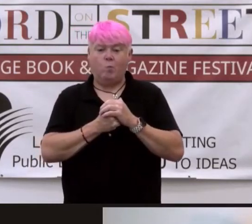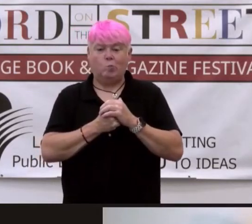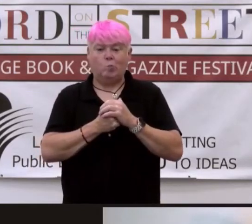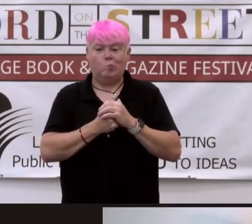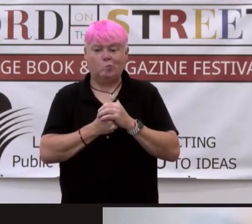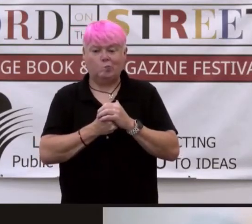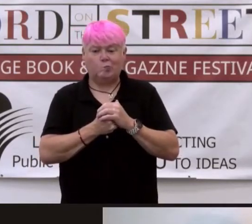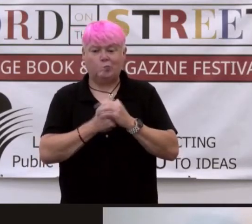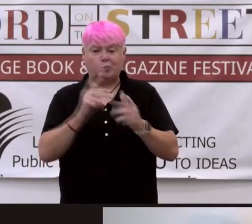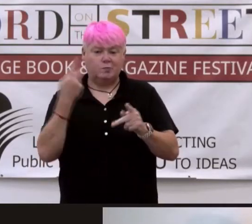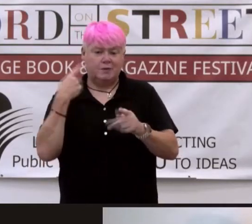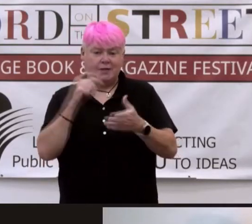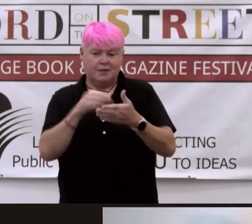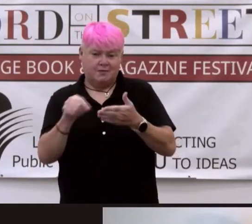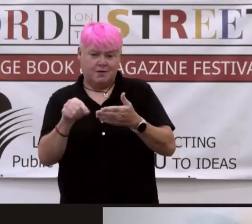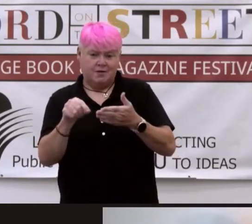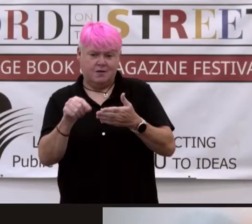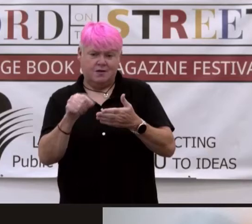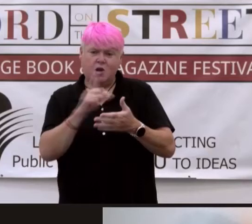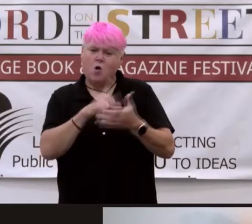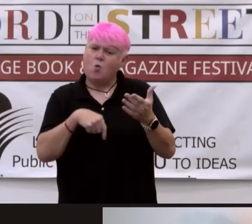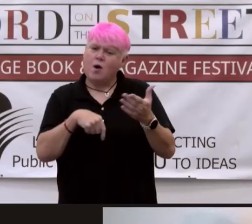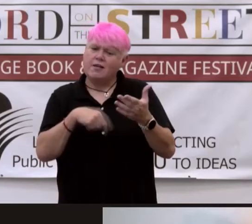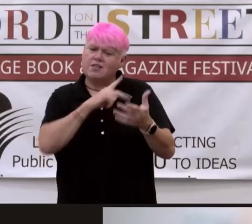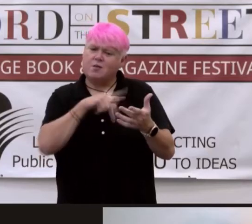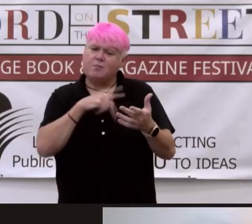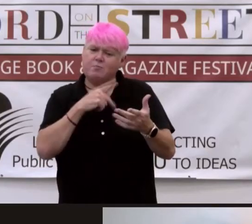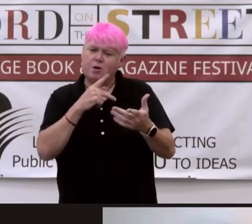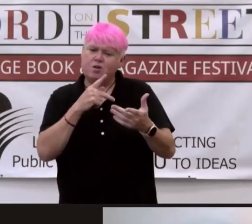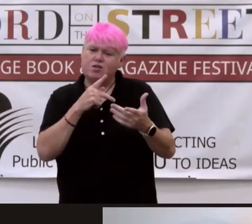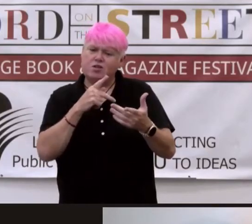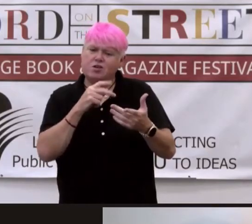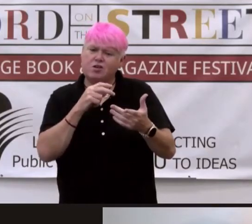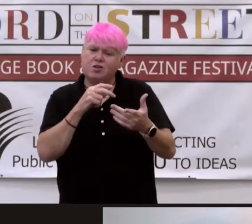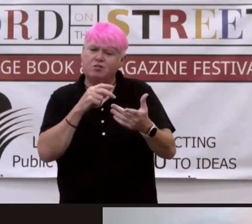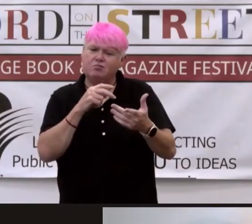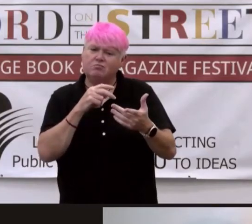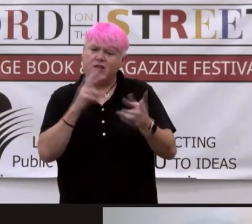Back to writing. What does your personal revision process look like?